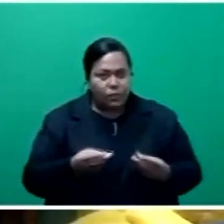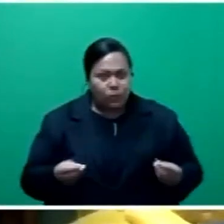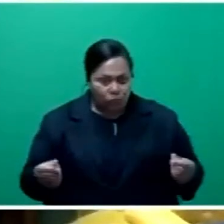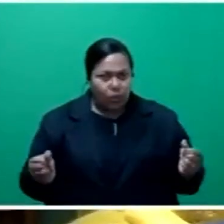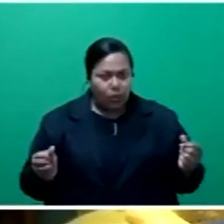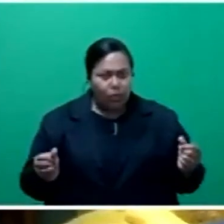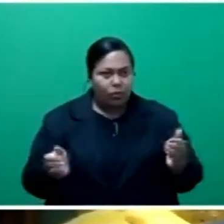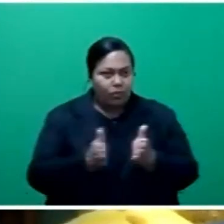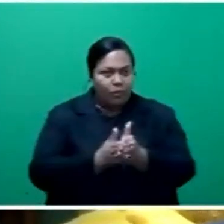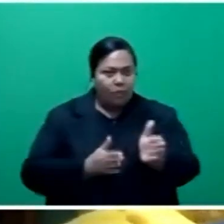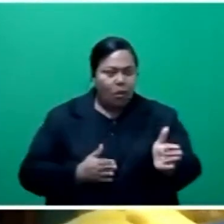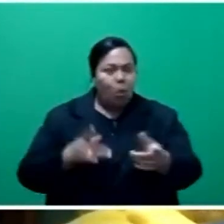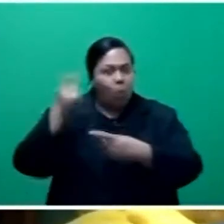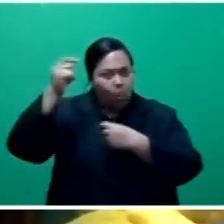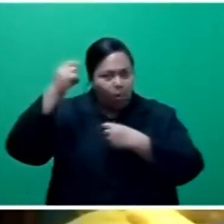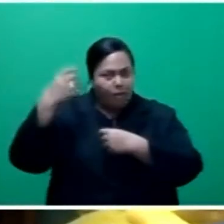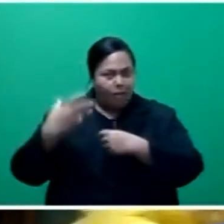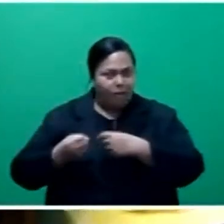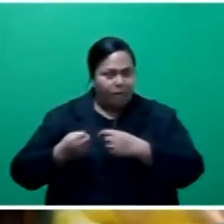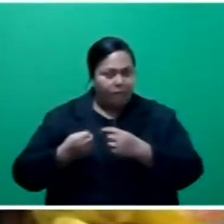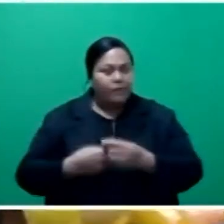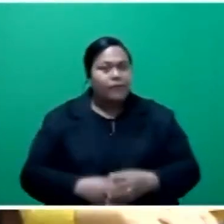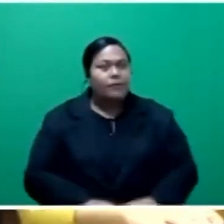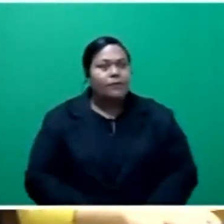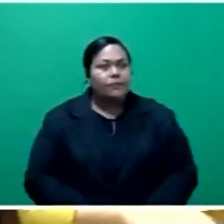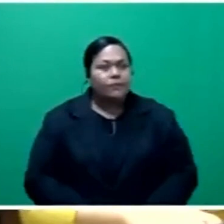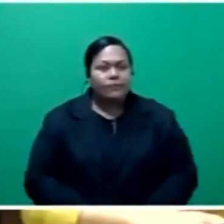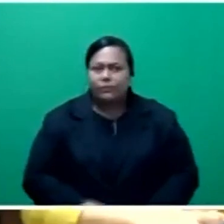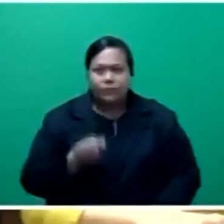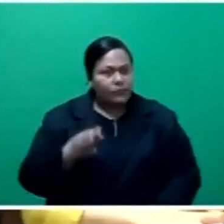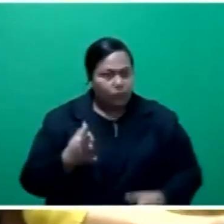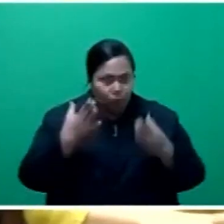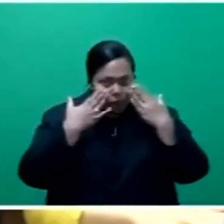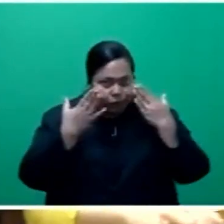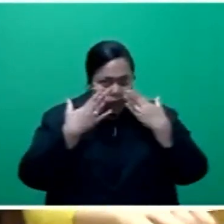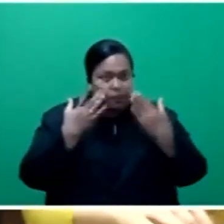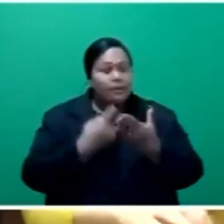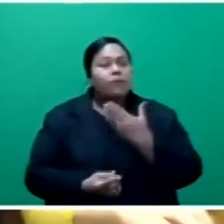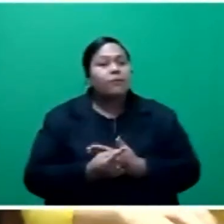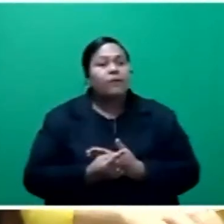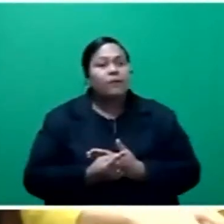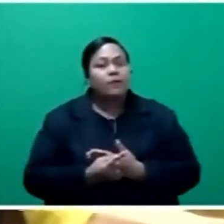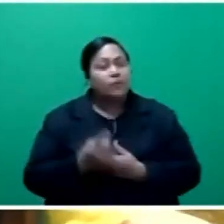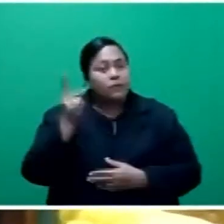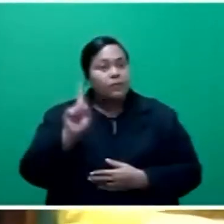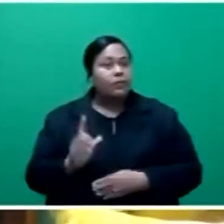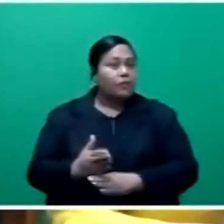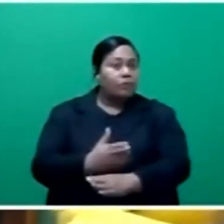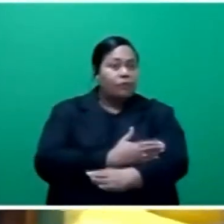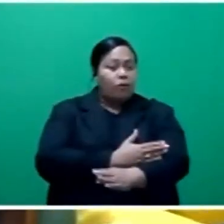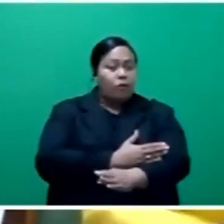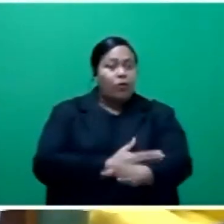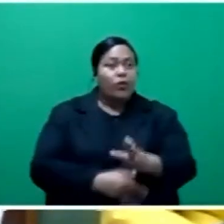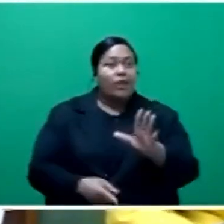significant backlog of audits that currently exists. They don't appreciate the fact that today, before the Auditor General's budget